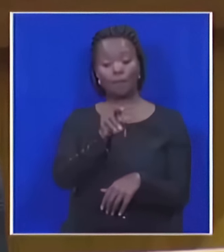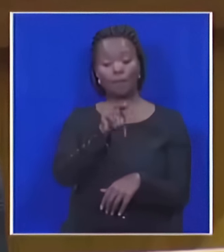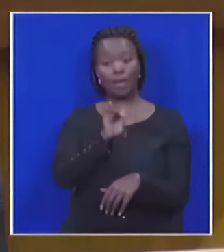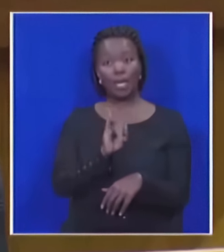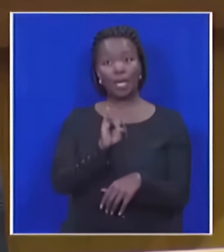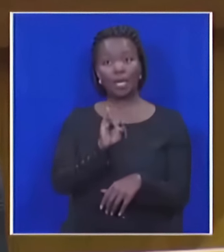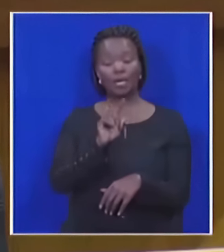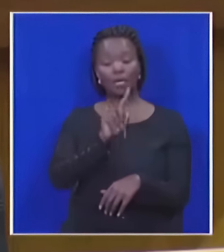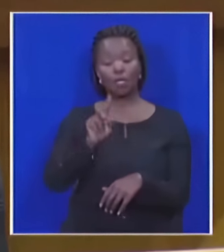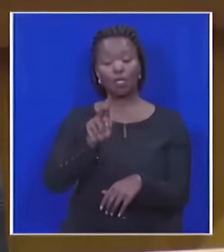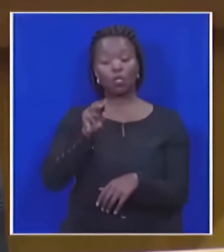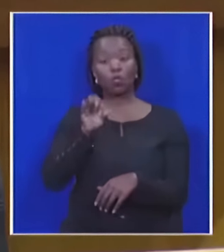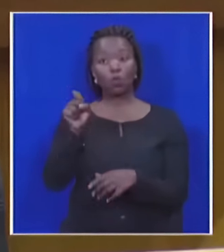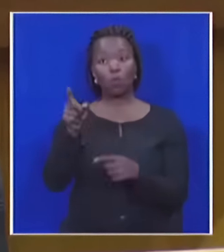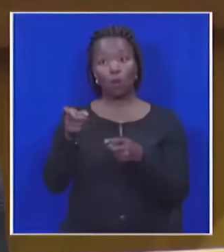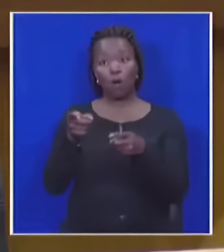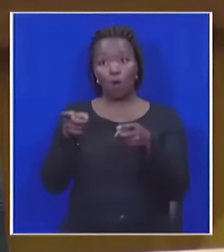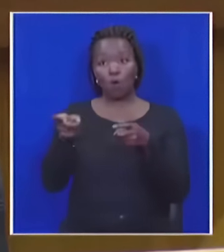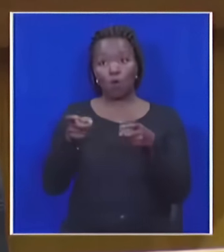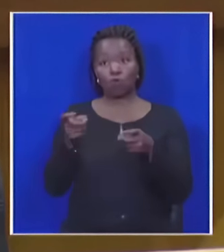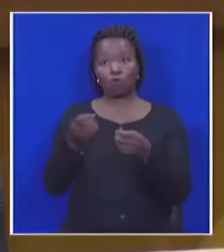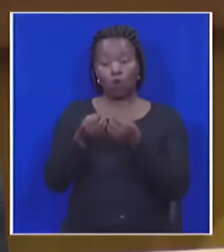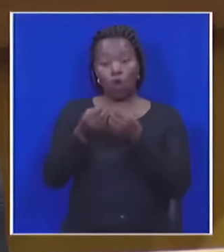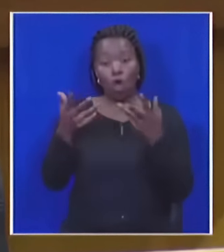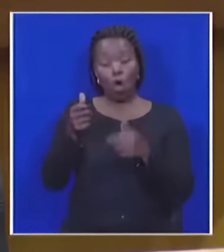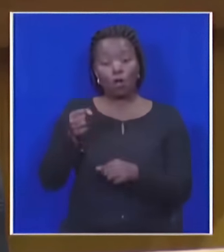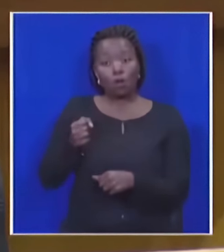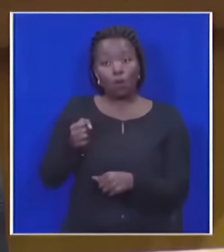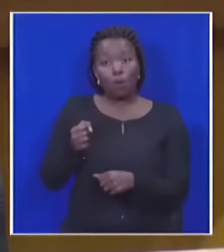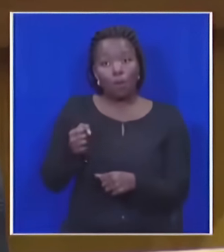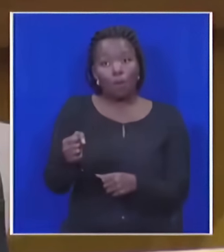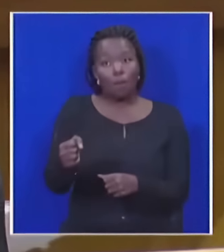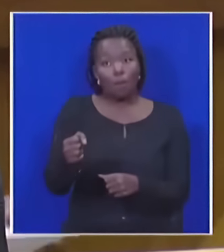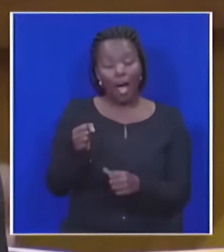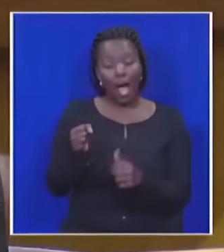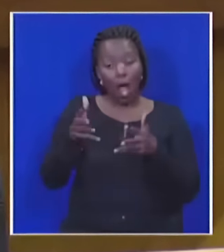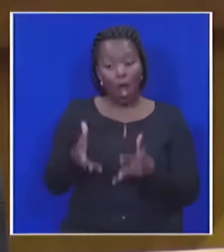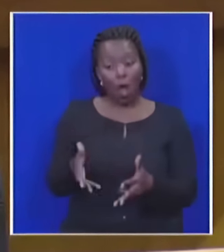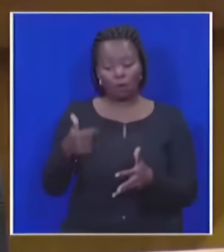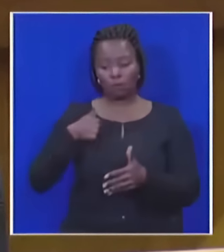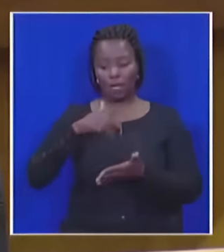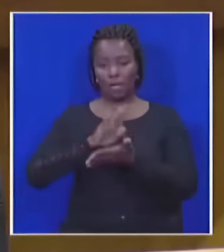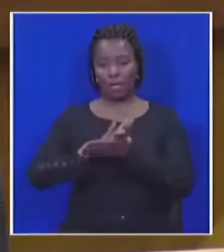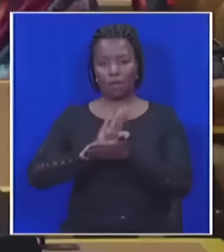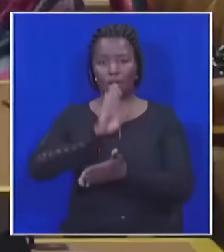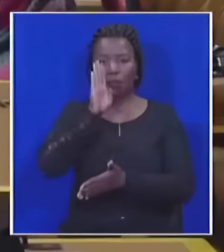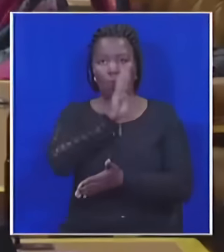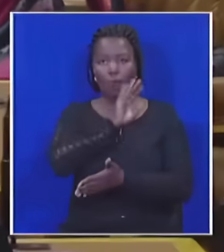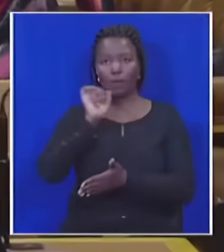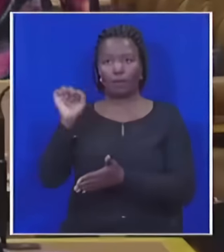a lot of pilots honorable are not Malema. happy with the Honorable leadership provided. at the Honorable SAA.